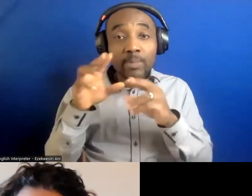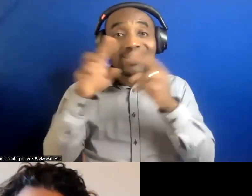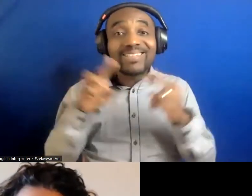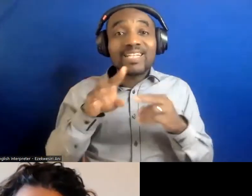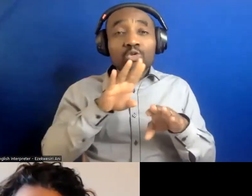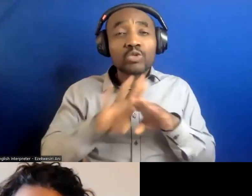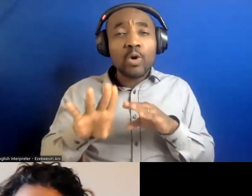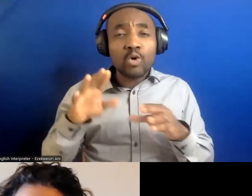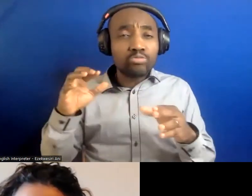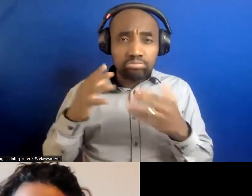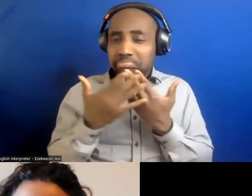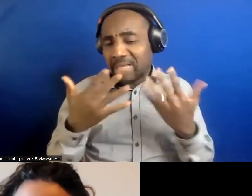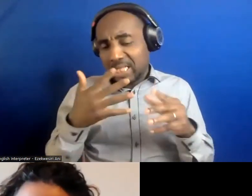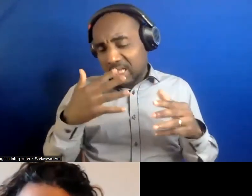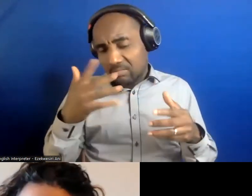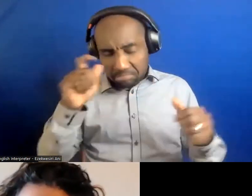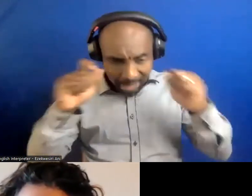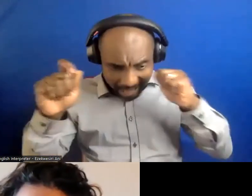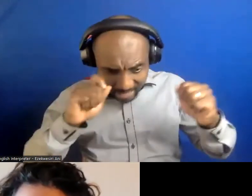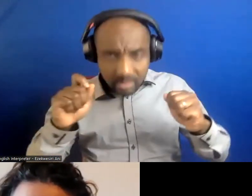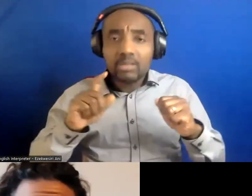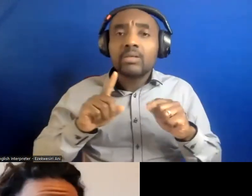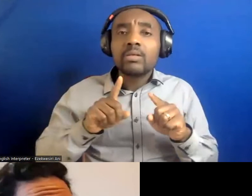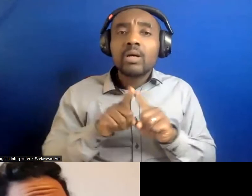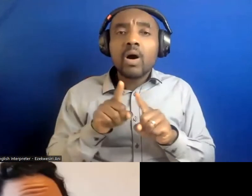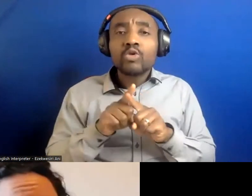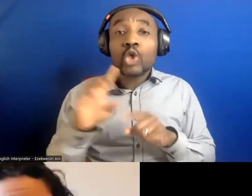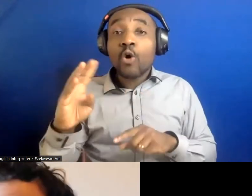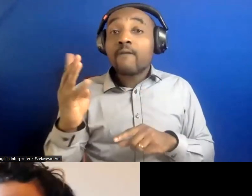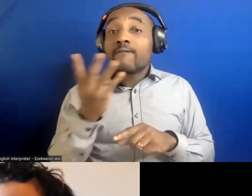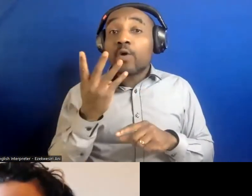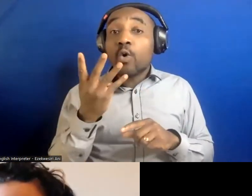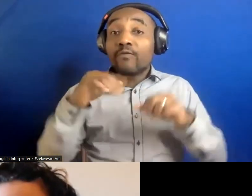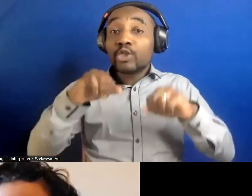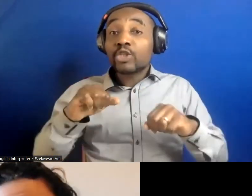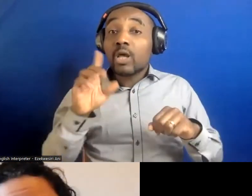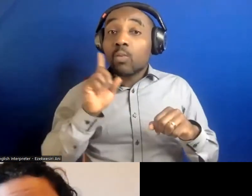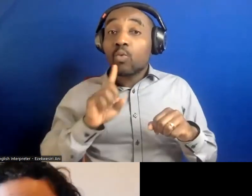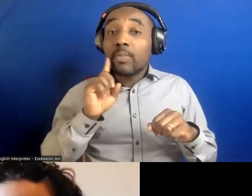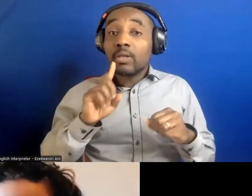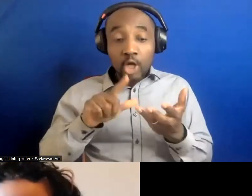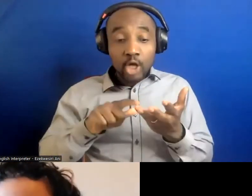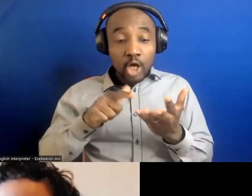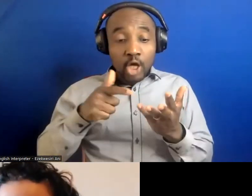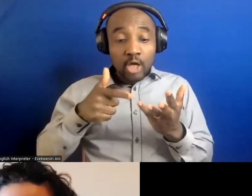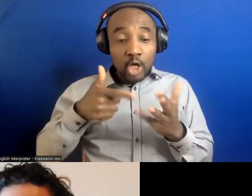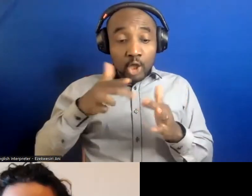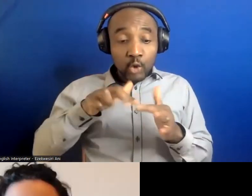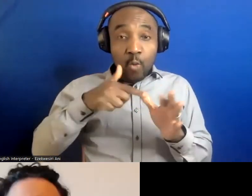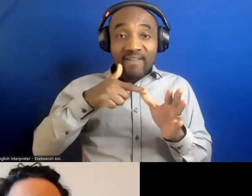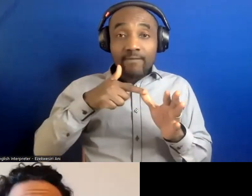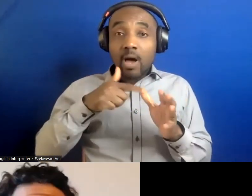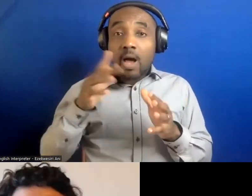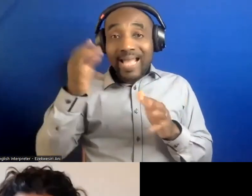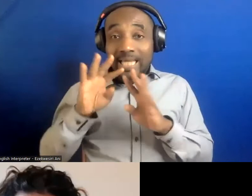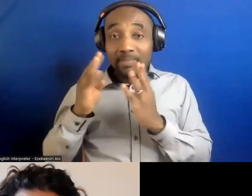sport, including working as the 4th chairwoman actually for the UEFA Commission of Fair Play,